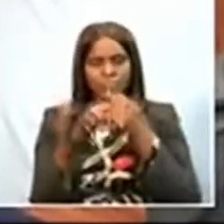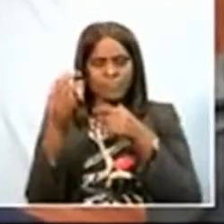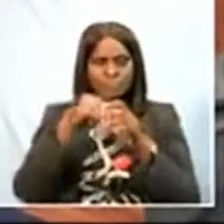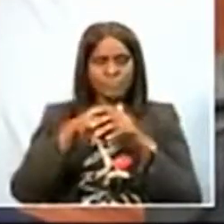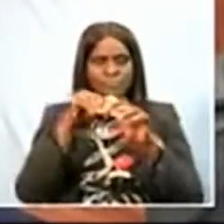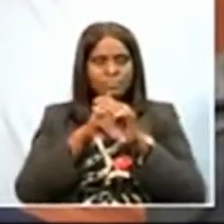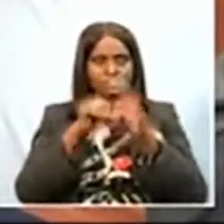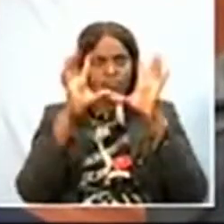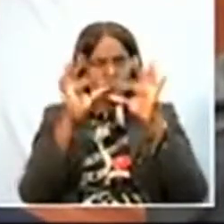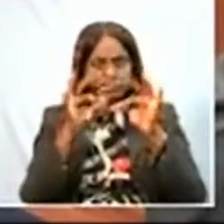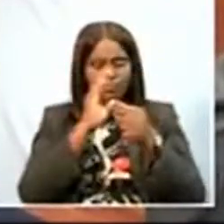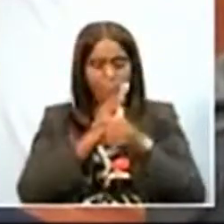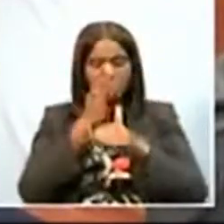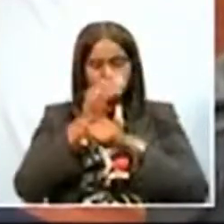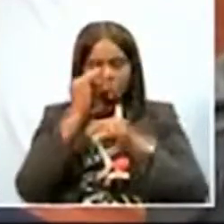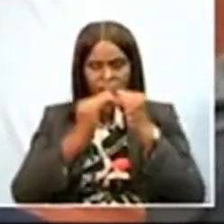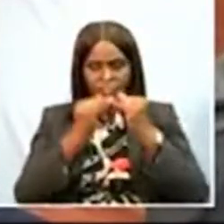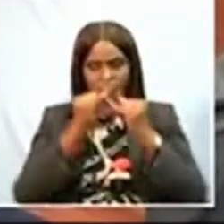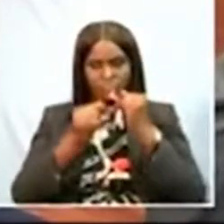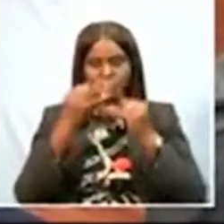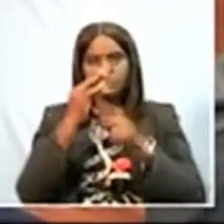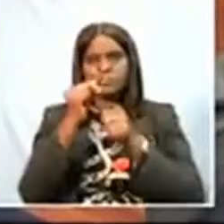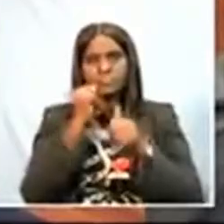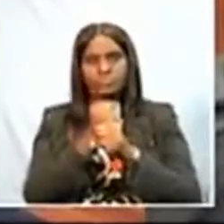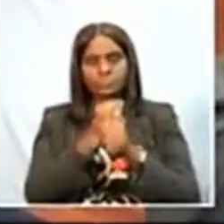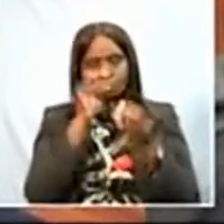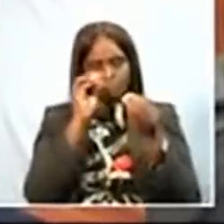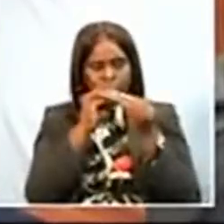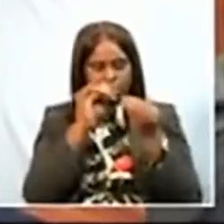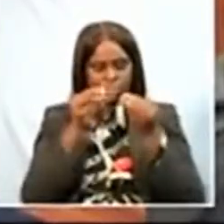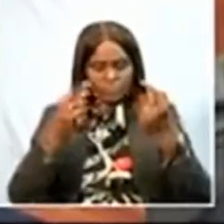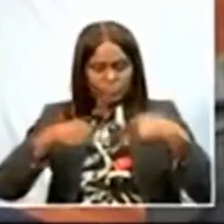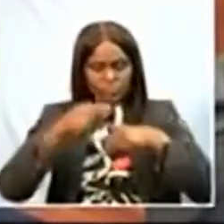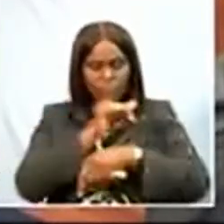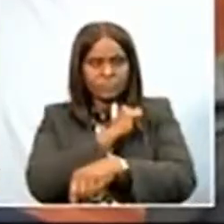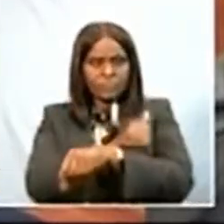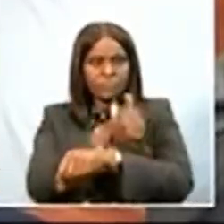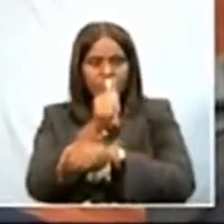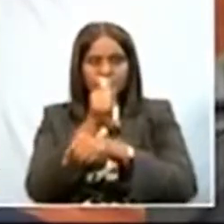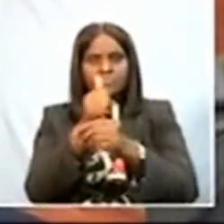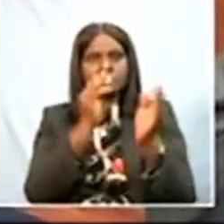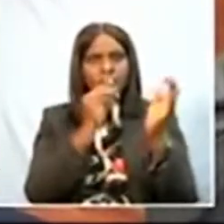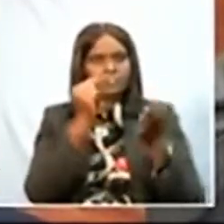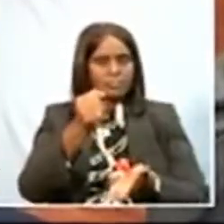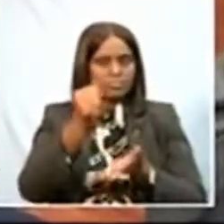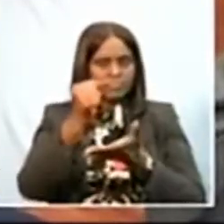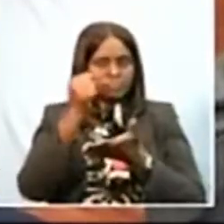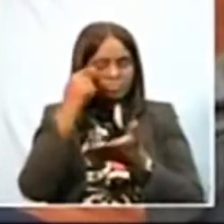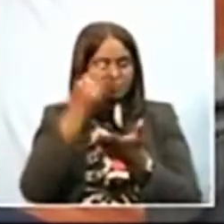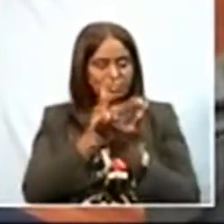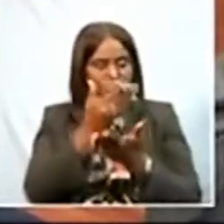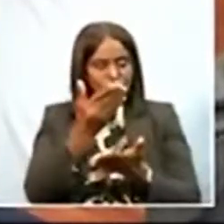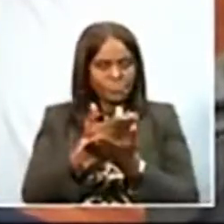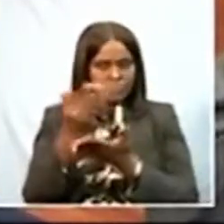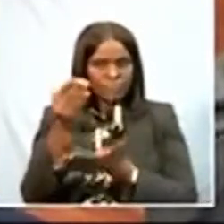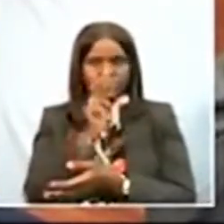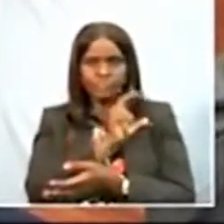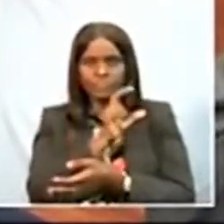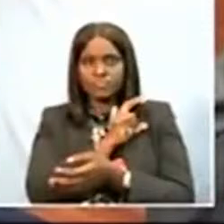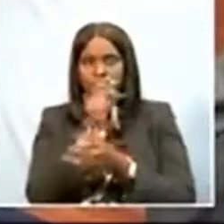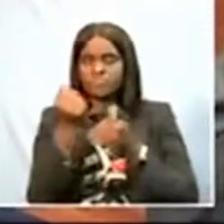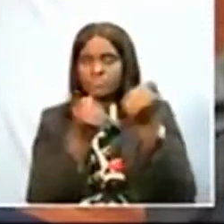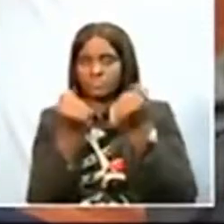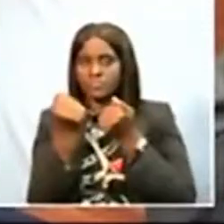the account after the end of the year. Further, the local authority initially budgeted for the procurement of the police motor